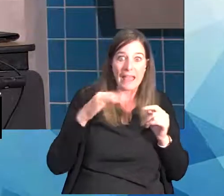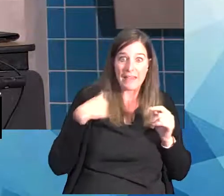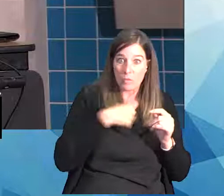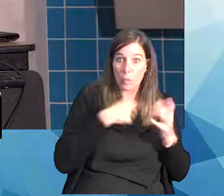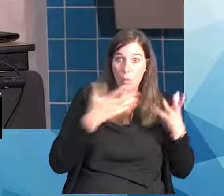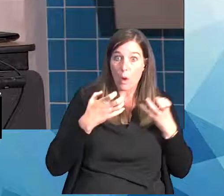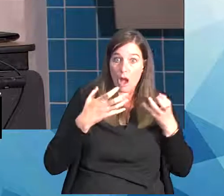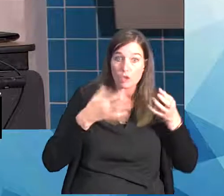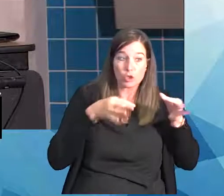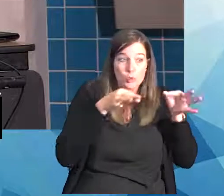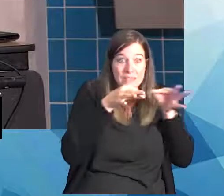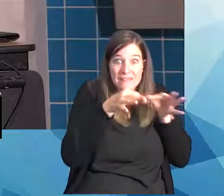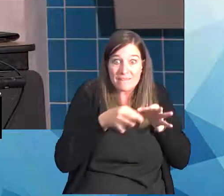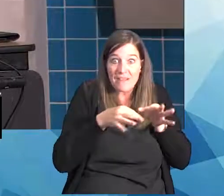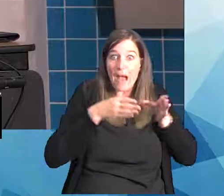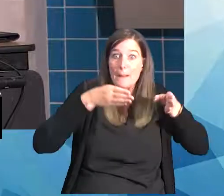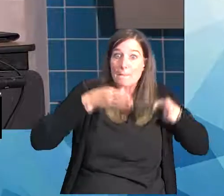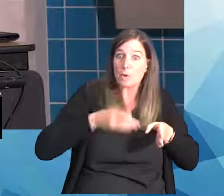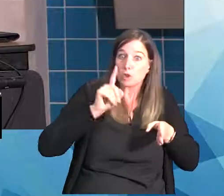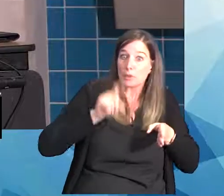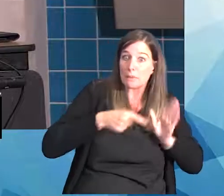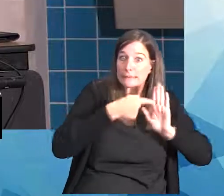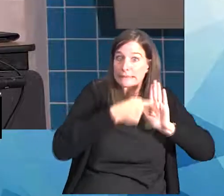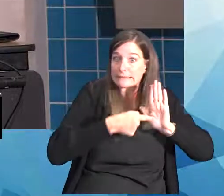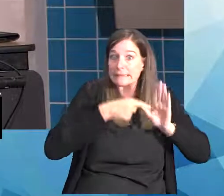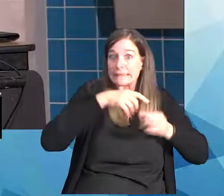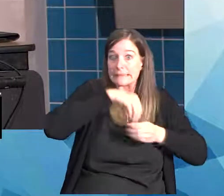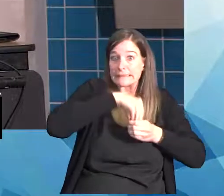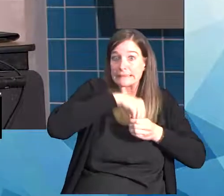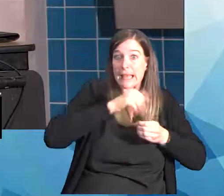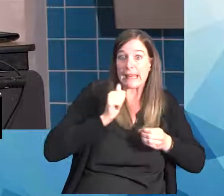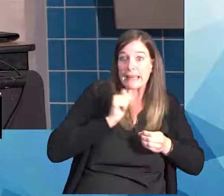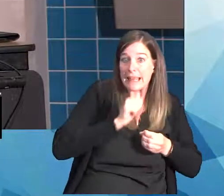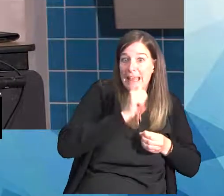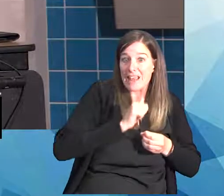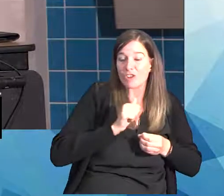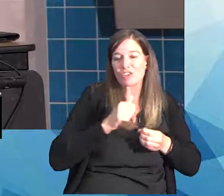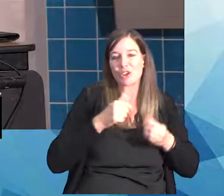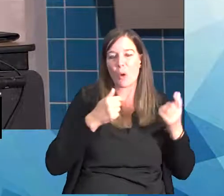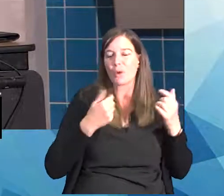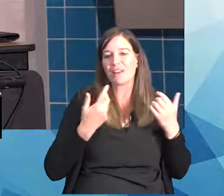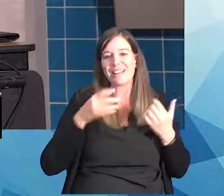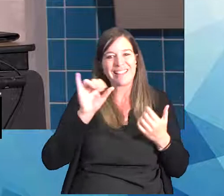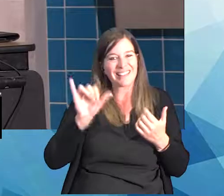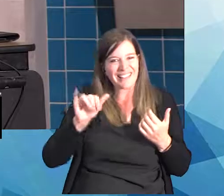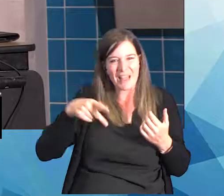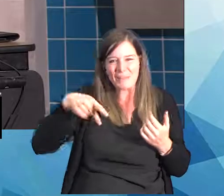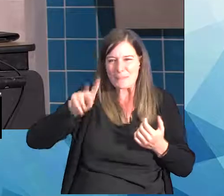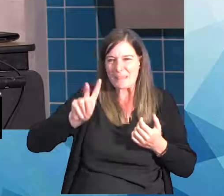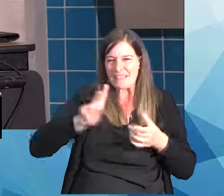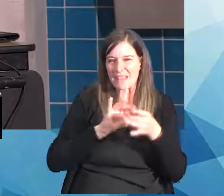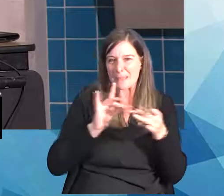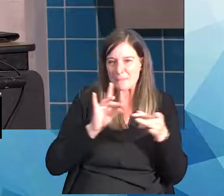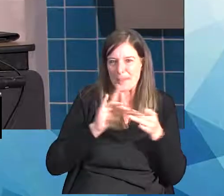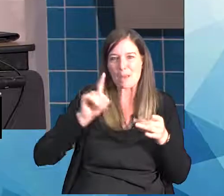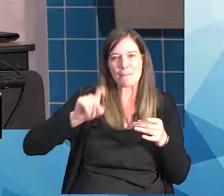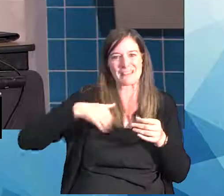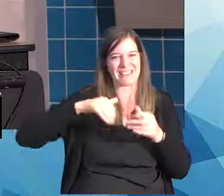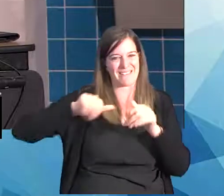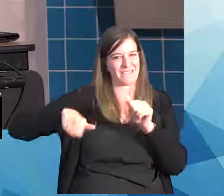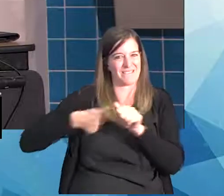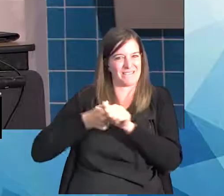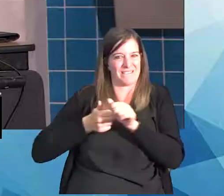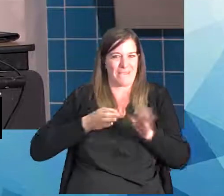comment of needing to have that backup plan in case there is a complaint before that is